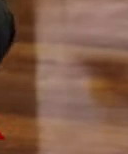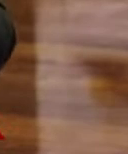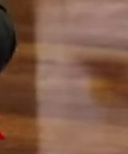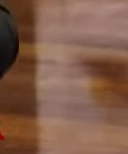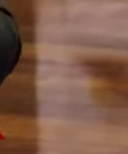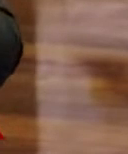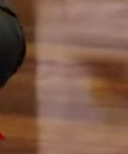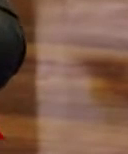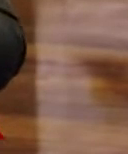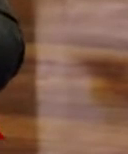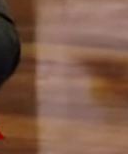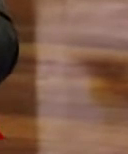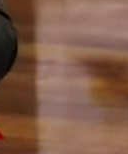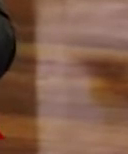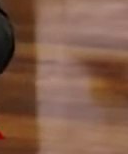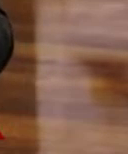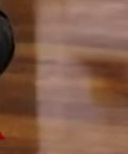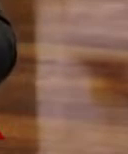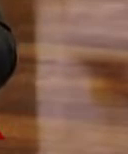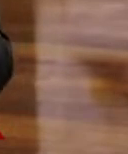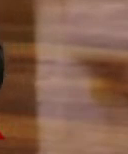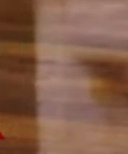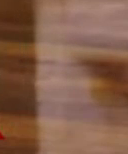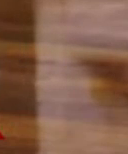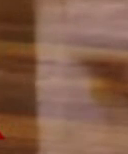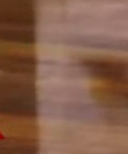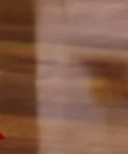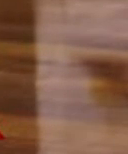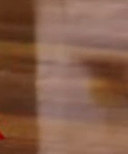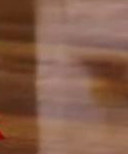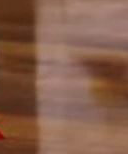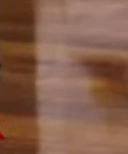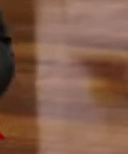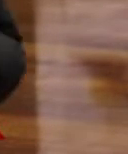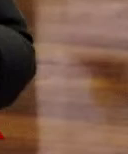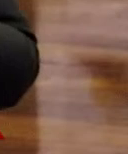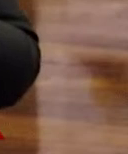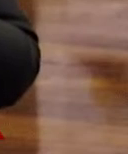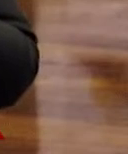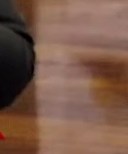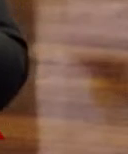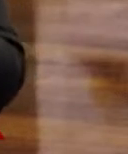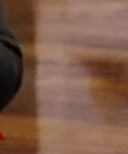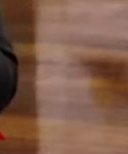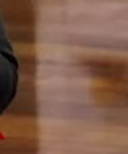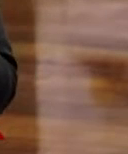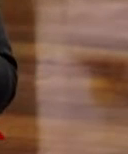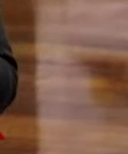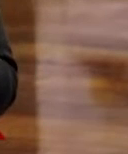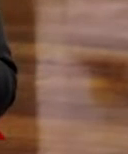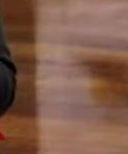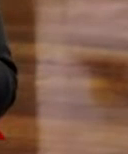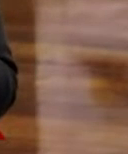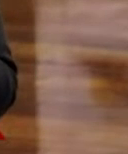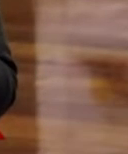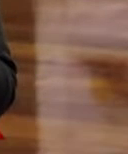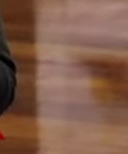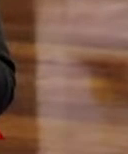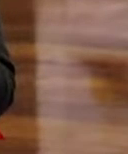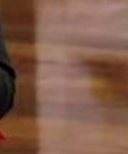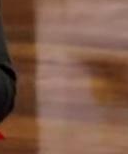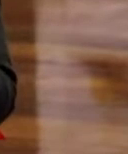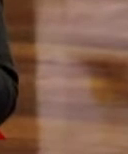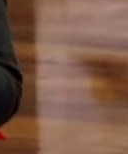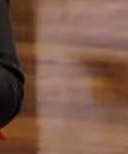midst. And the person that is best suited to do that is none other than Thabisa